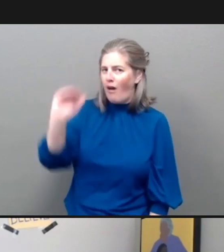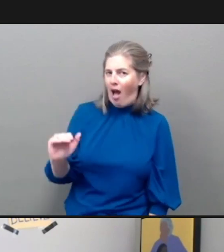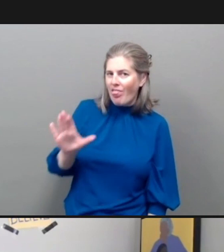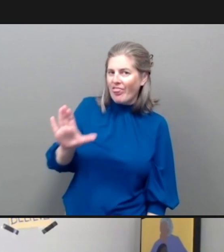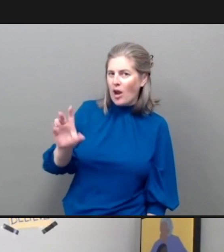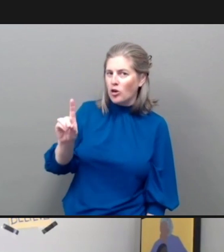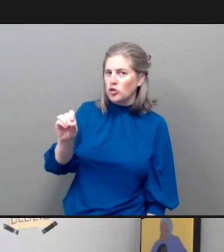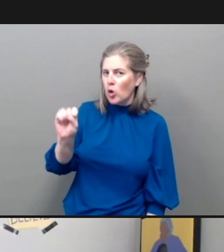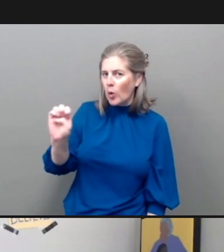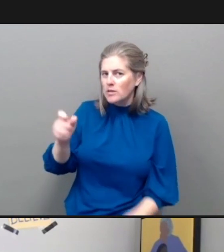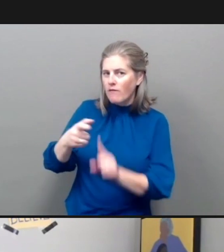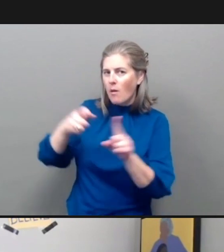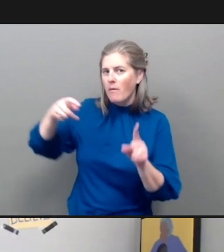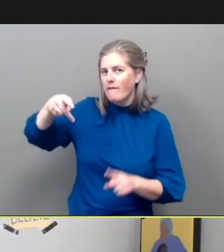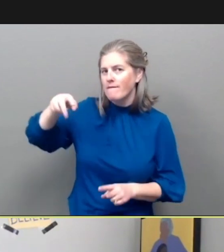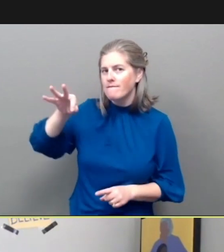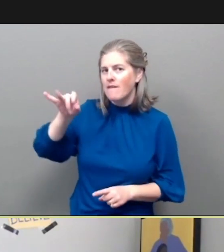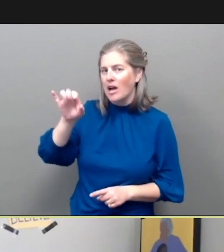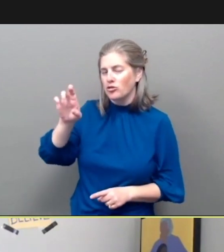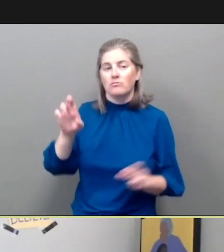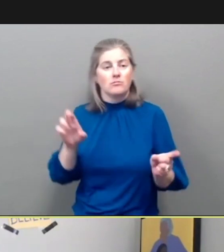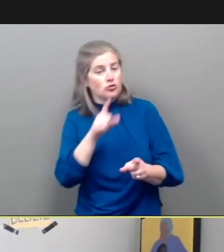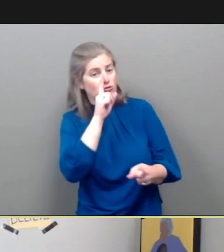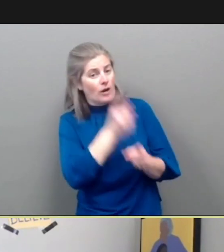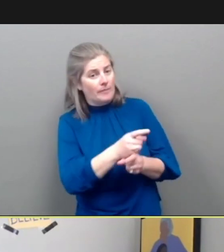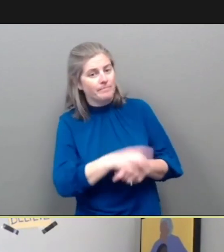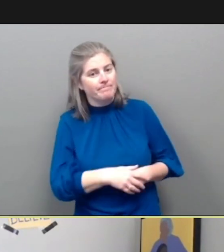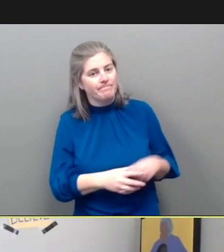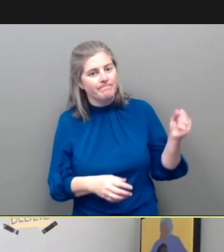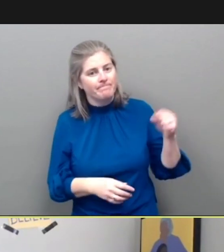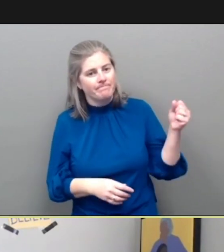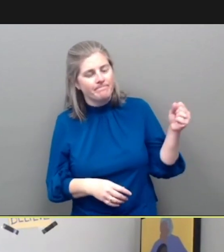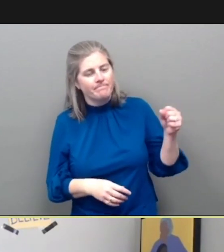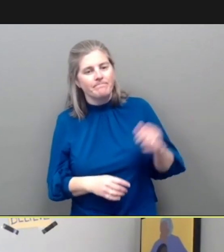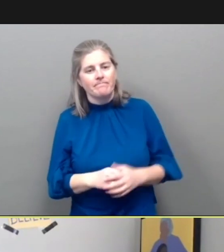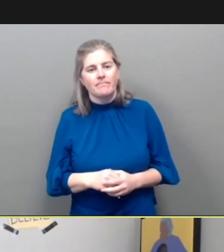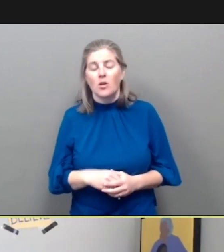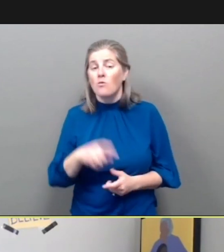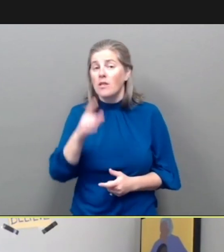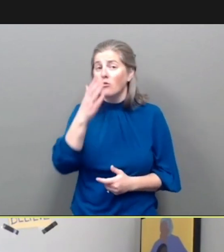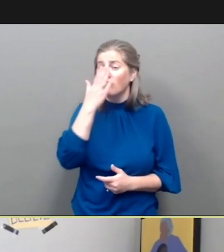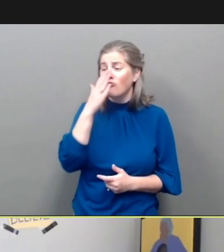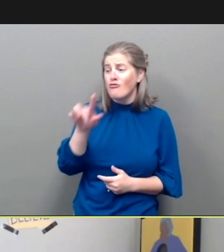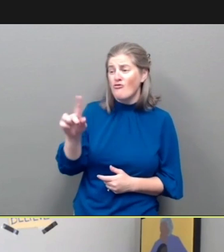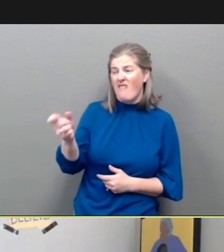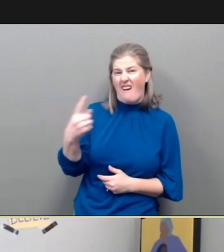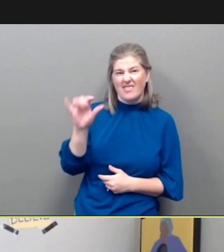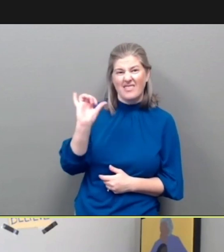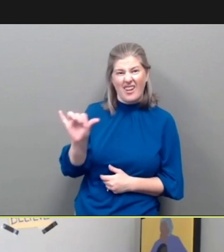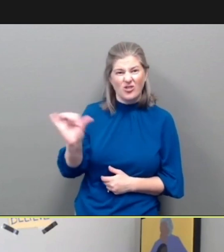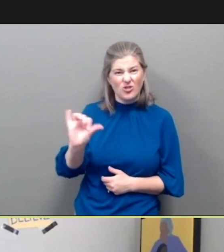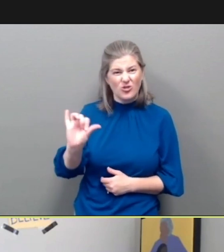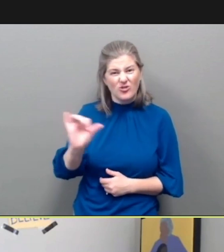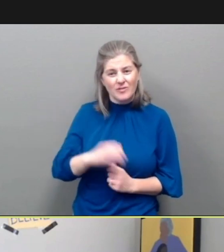Pfizer. That's true. Yeah, and it's so good that you asked that question too,